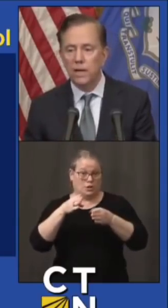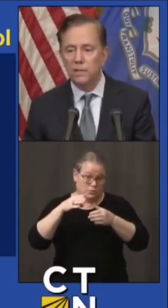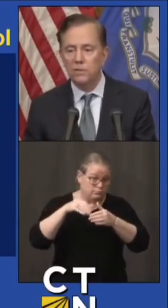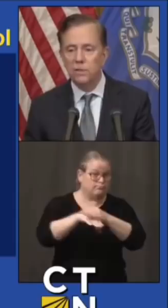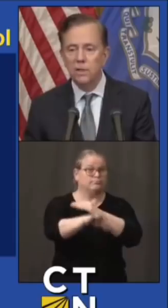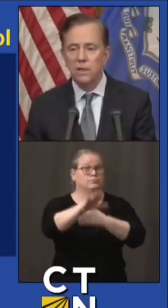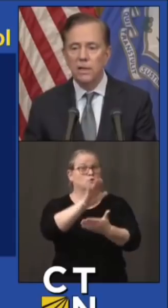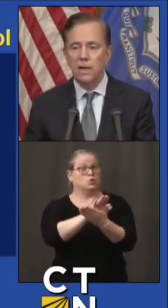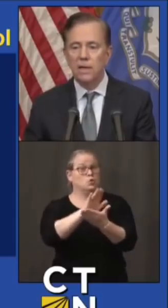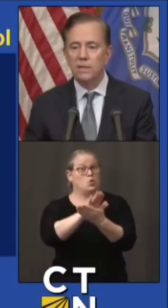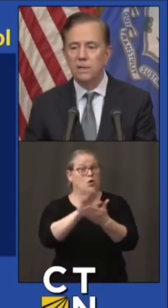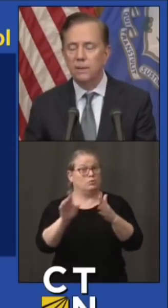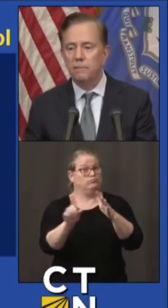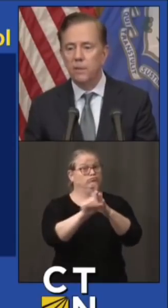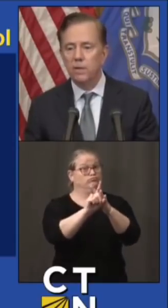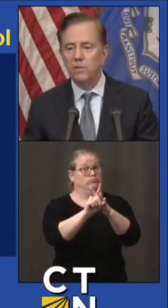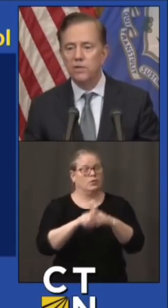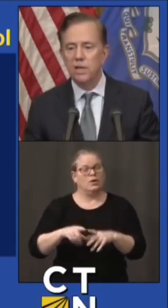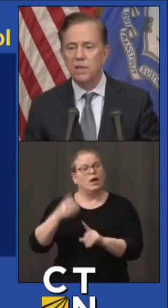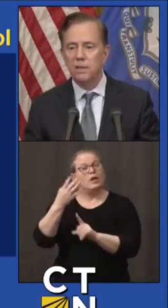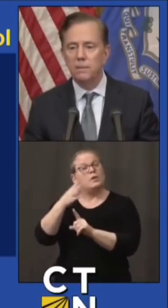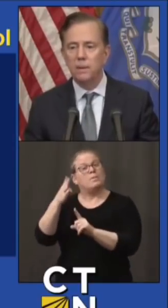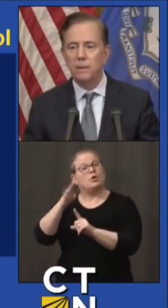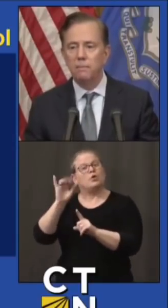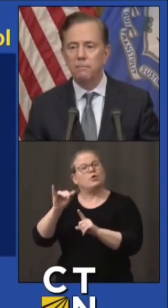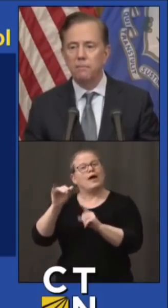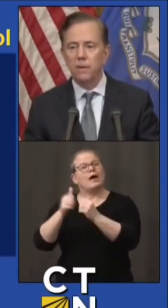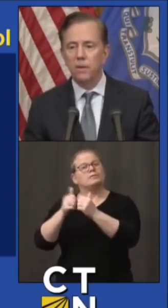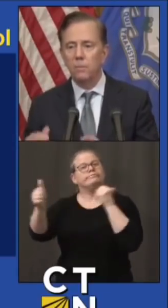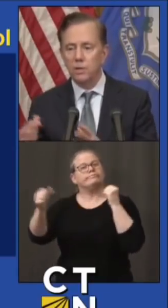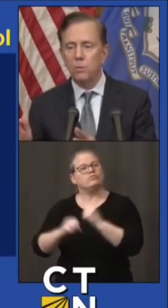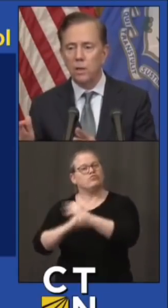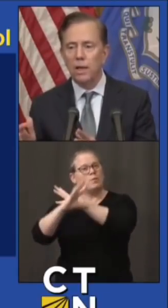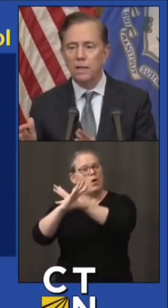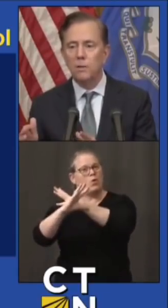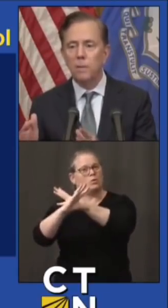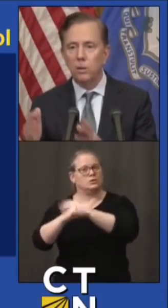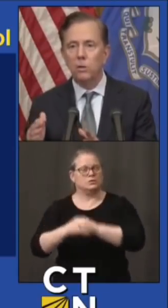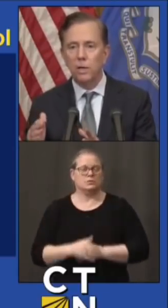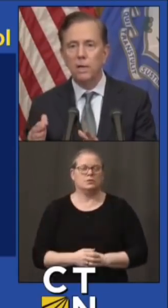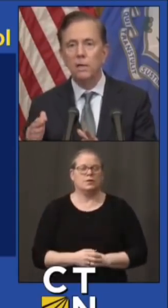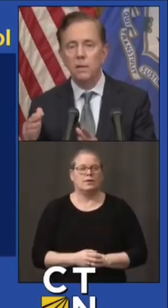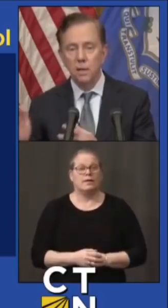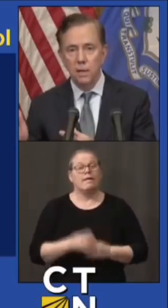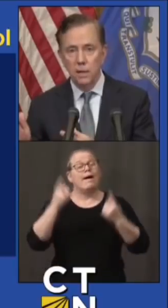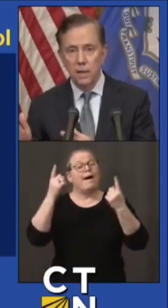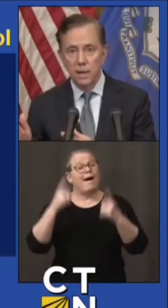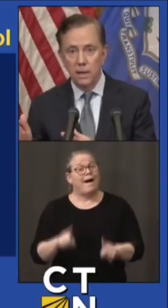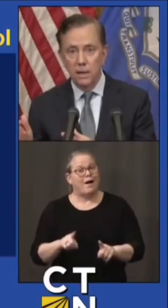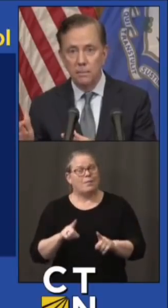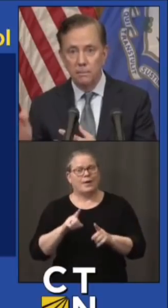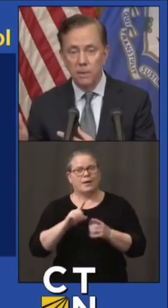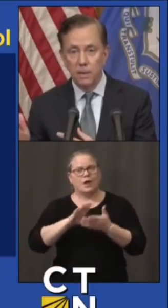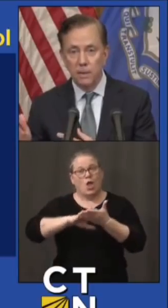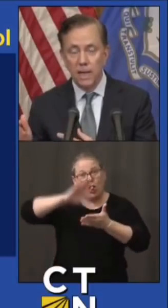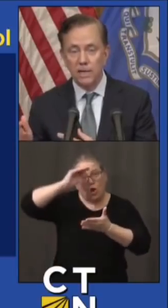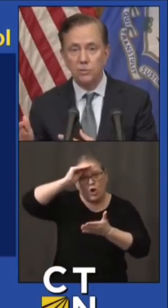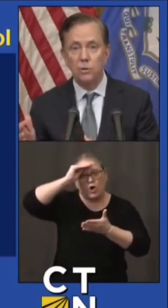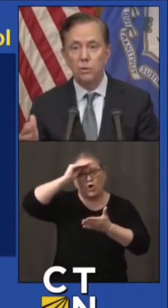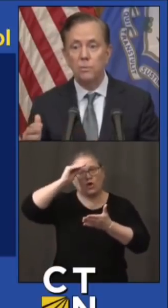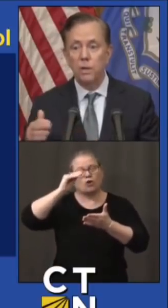remote days. And you can see that you're much more likely to be learning